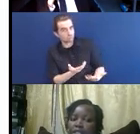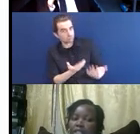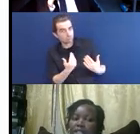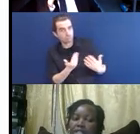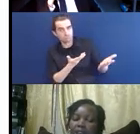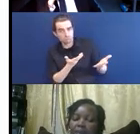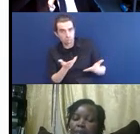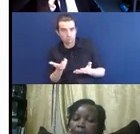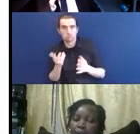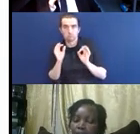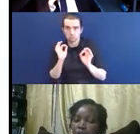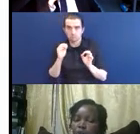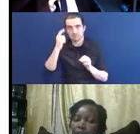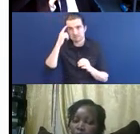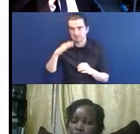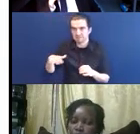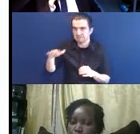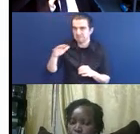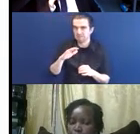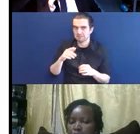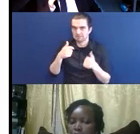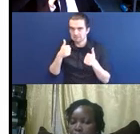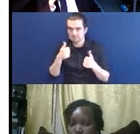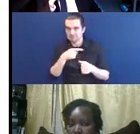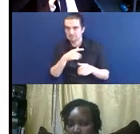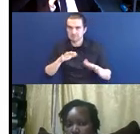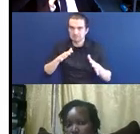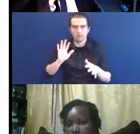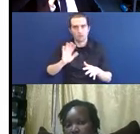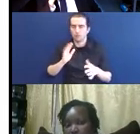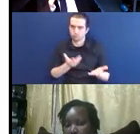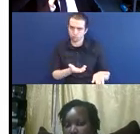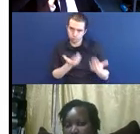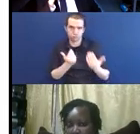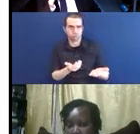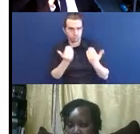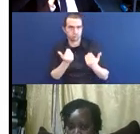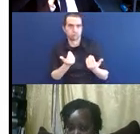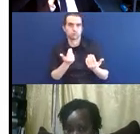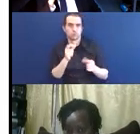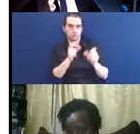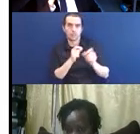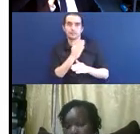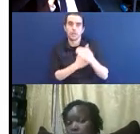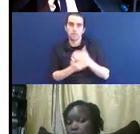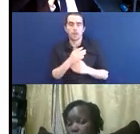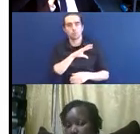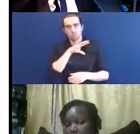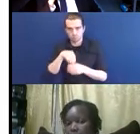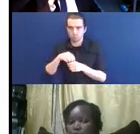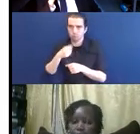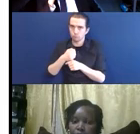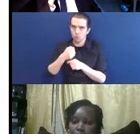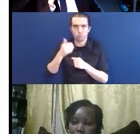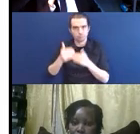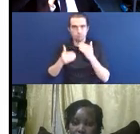employee sustains an impairment while on the job, but do develop procedures for maintaining and protecting